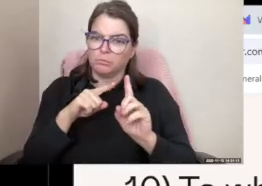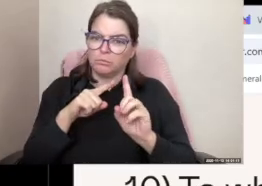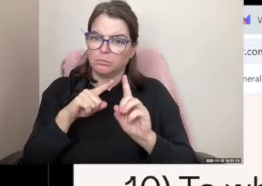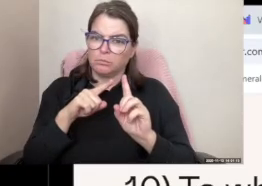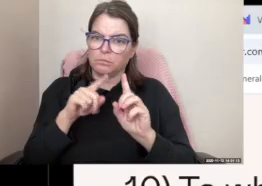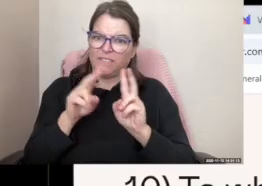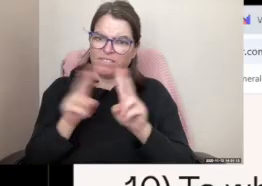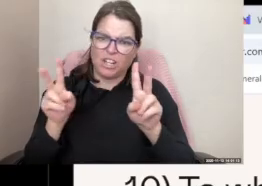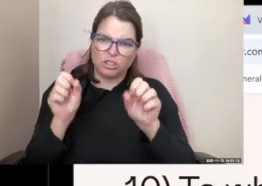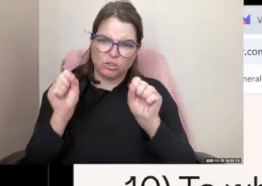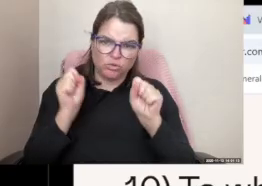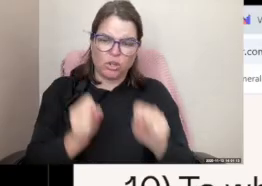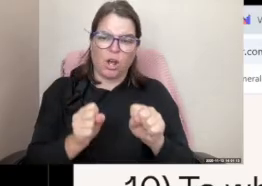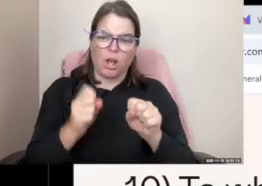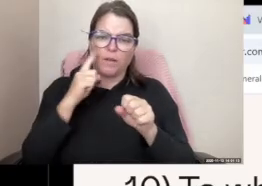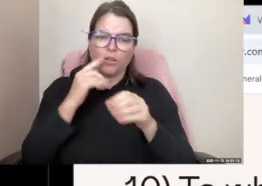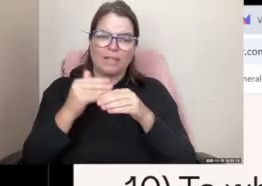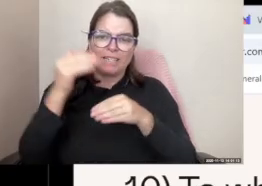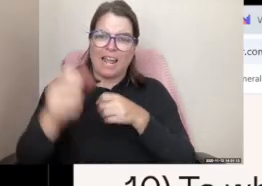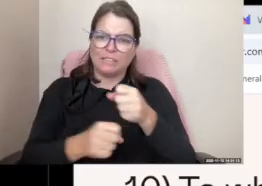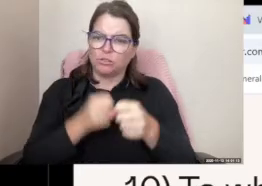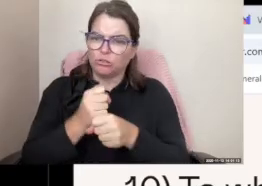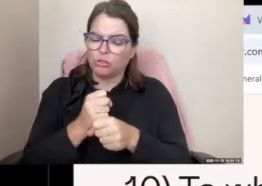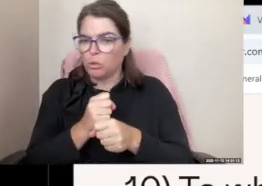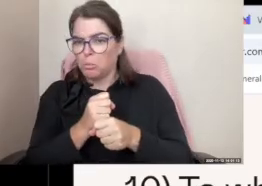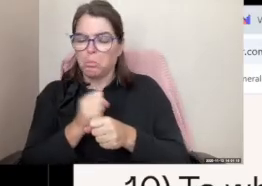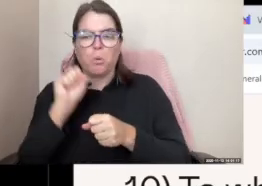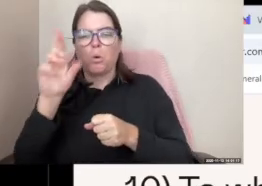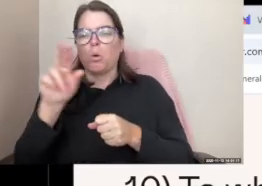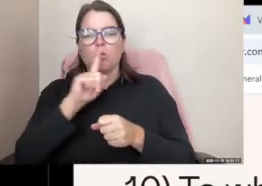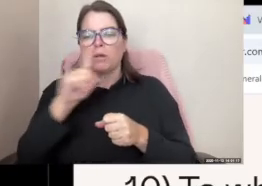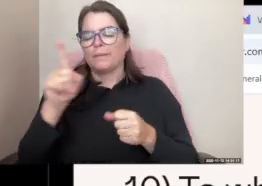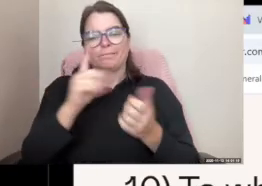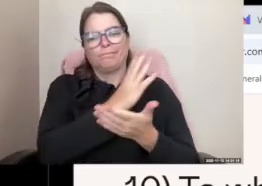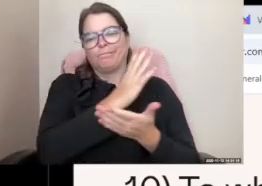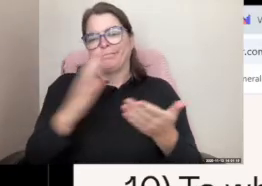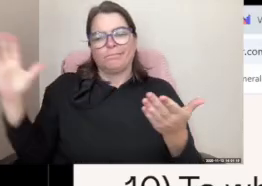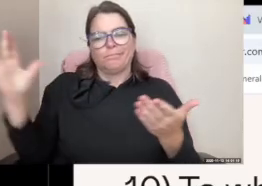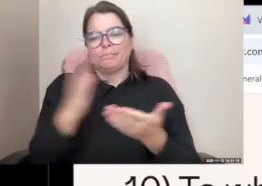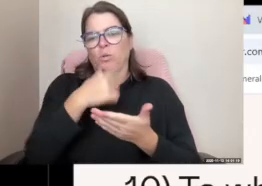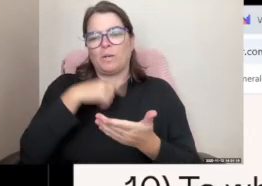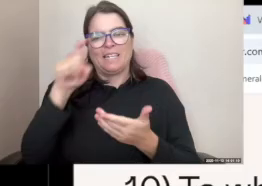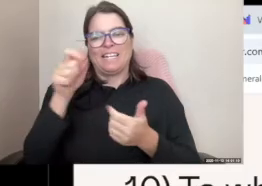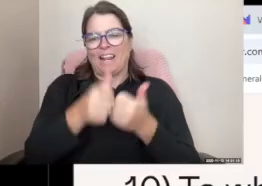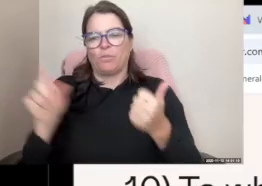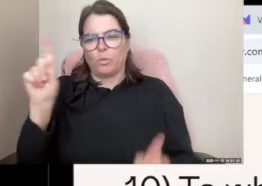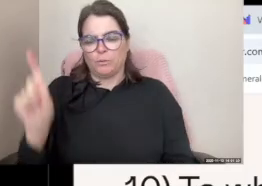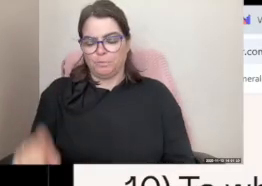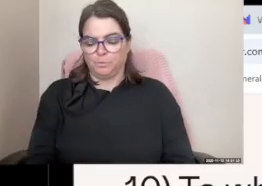given that spectrum of different opportunities for investments, anything look to you as,